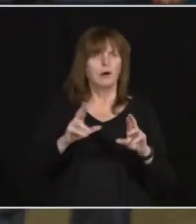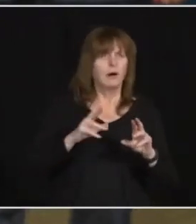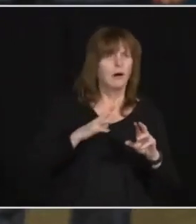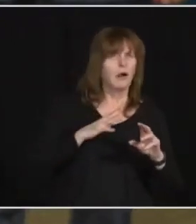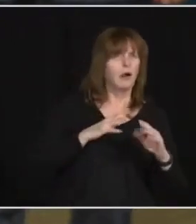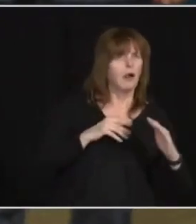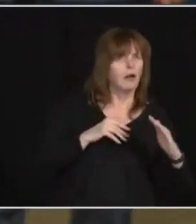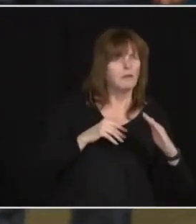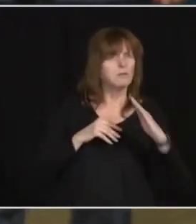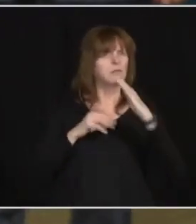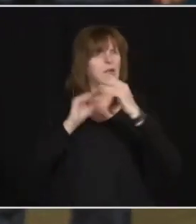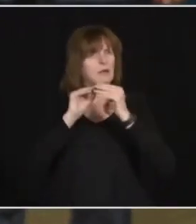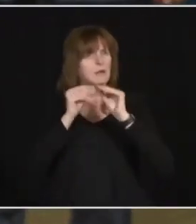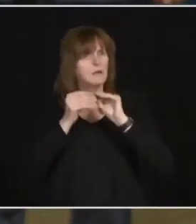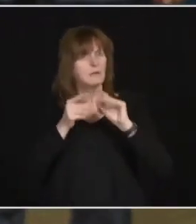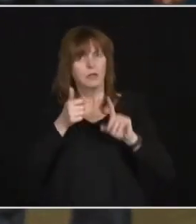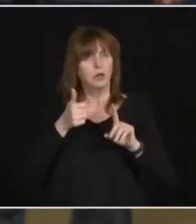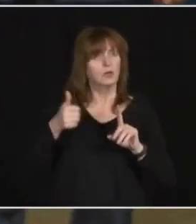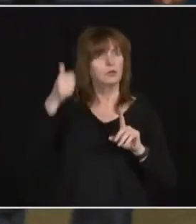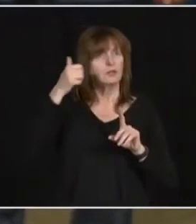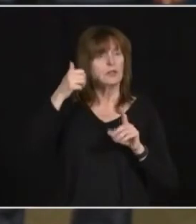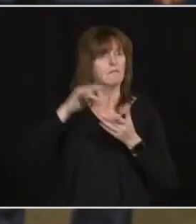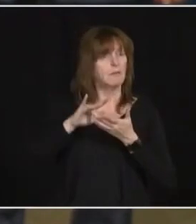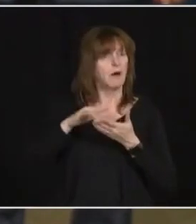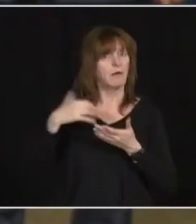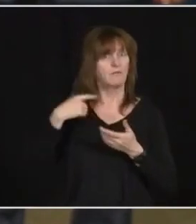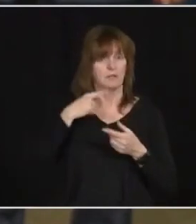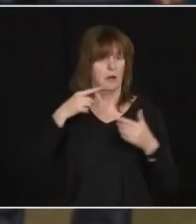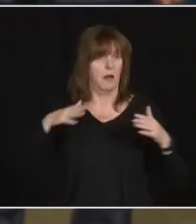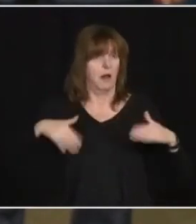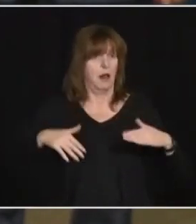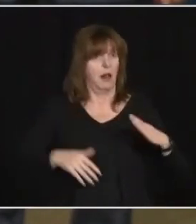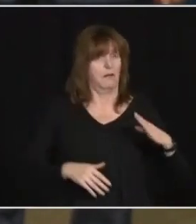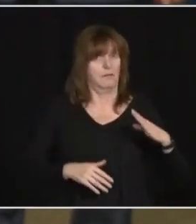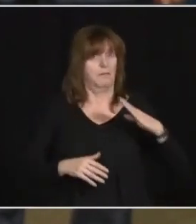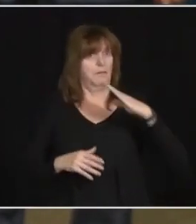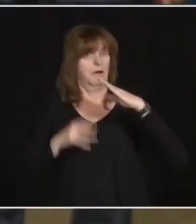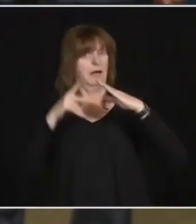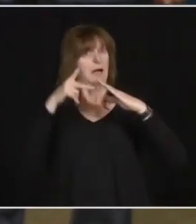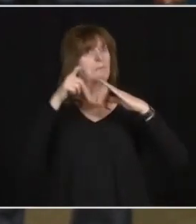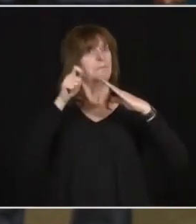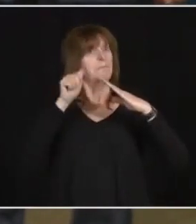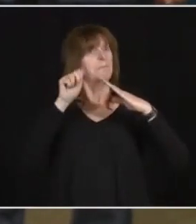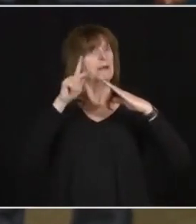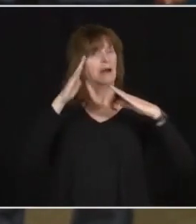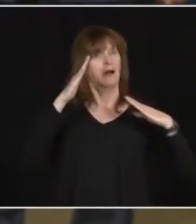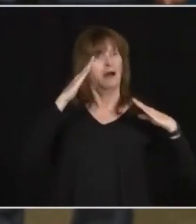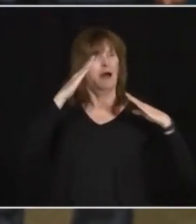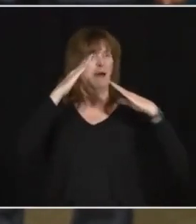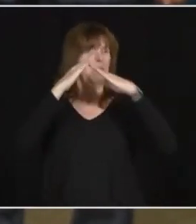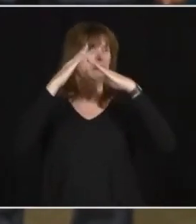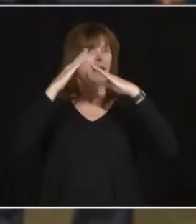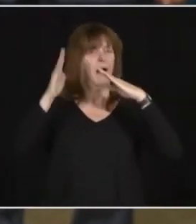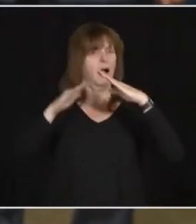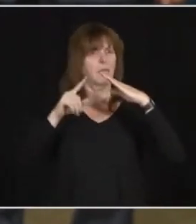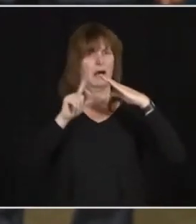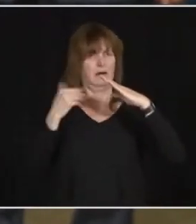peaked yet. He did tell us Monday and Tuesday that we could be in for the peak this week. So has that